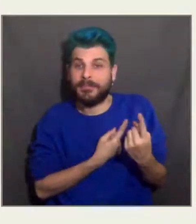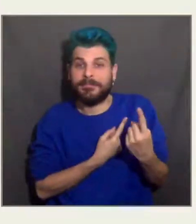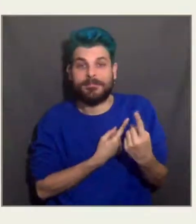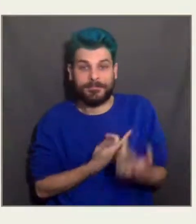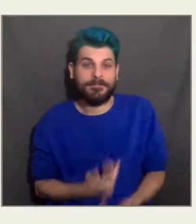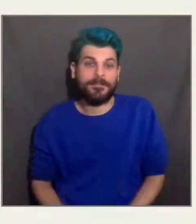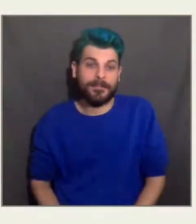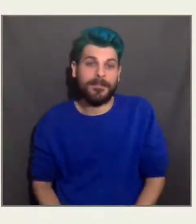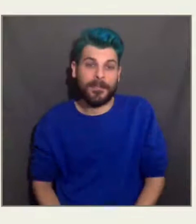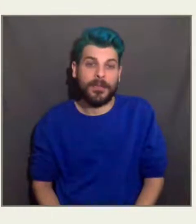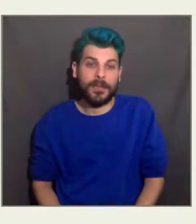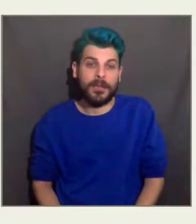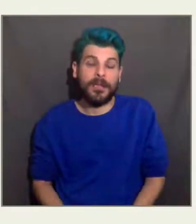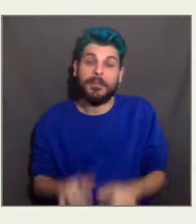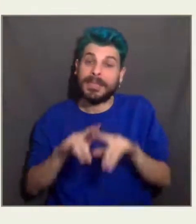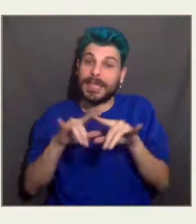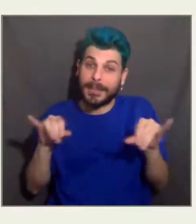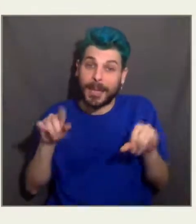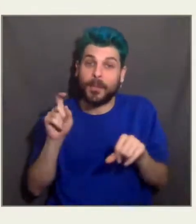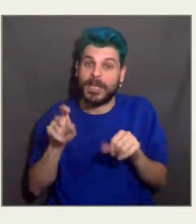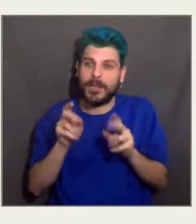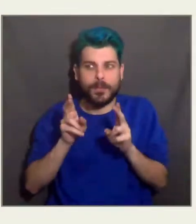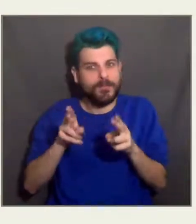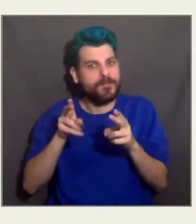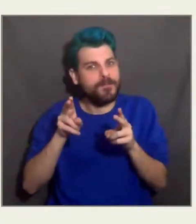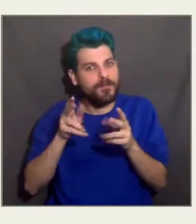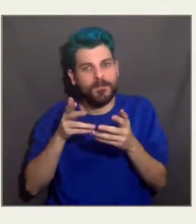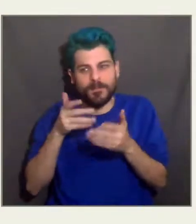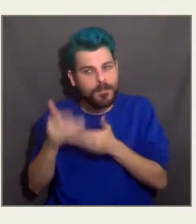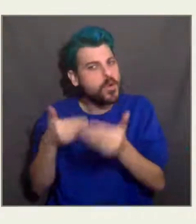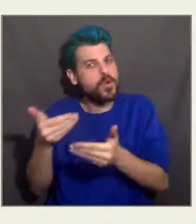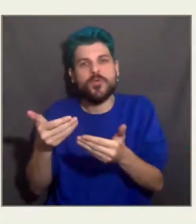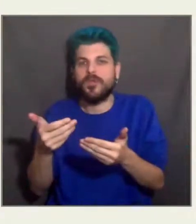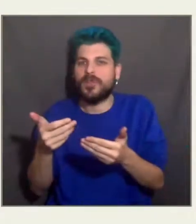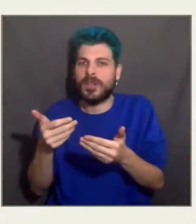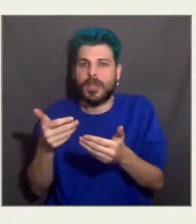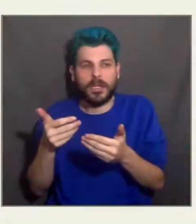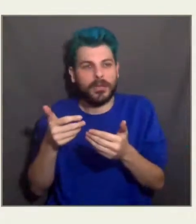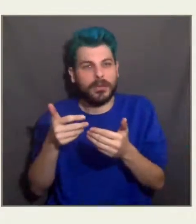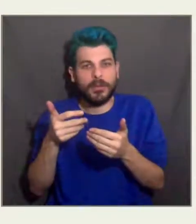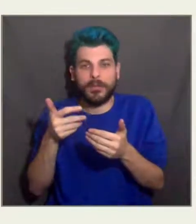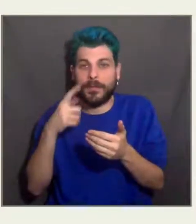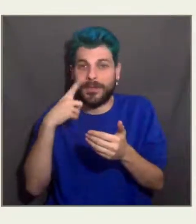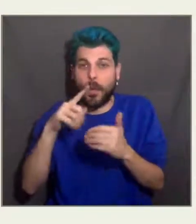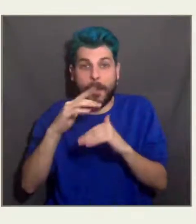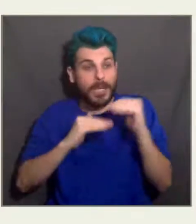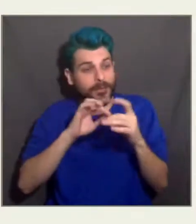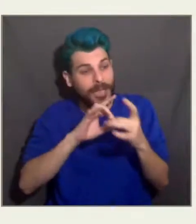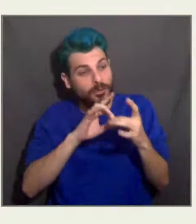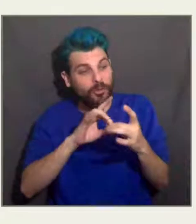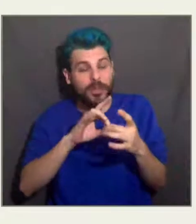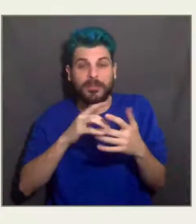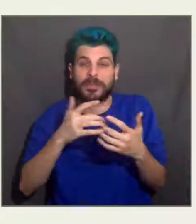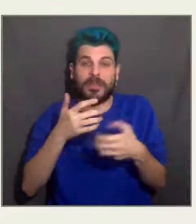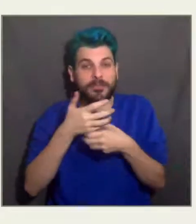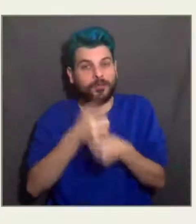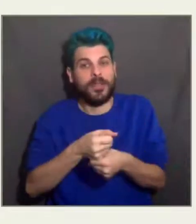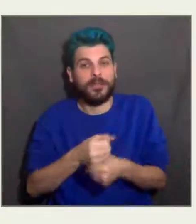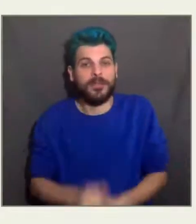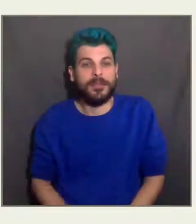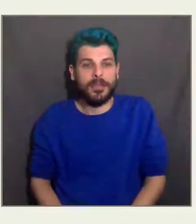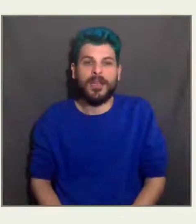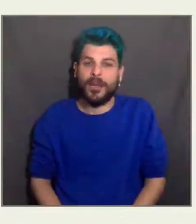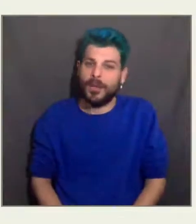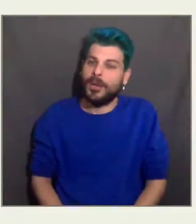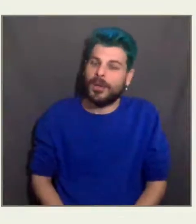move and establish those relationships as quickly as possible. I appreciate that. That was a solid answer to a